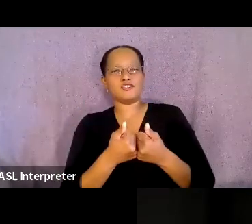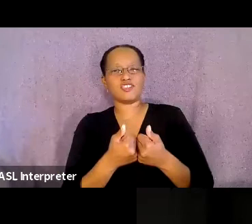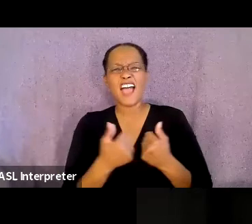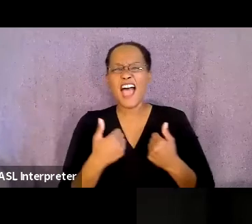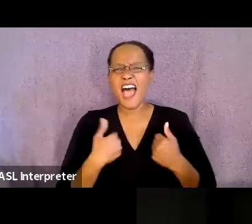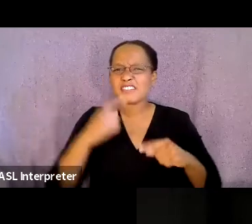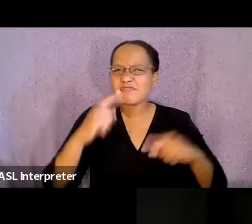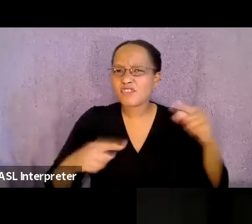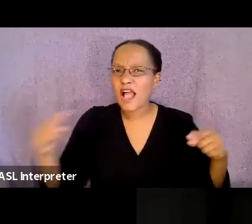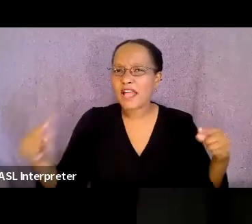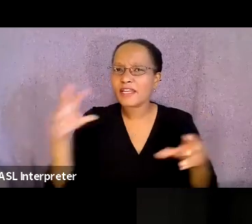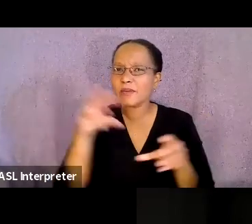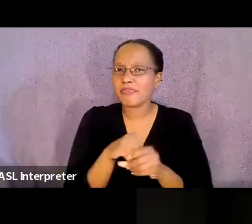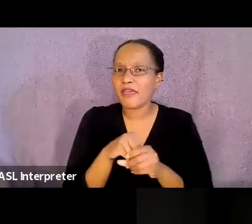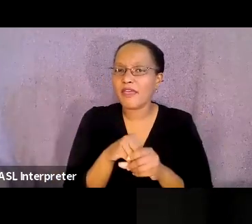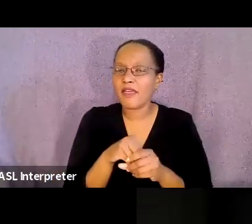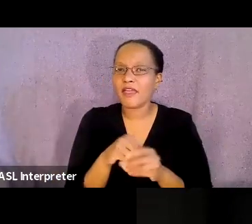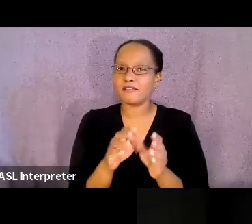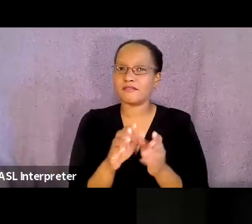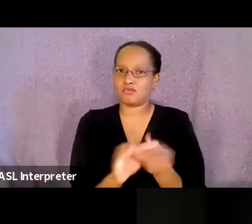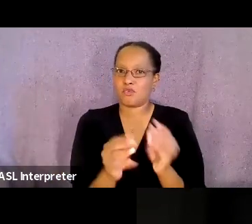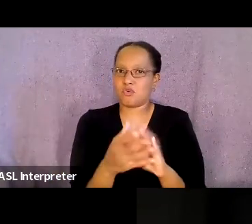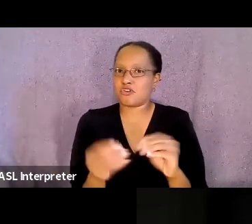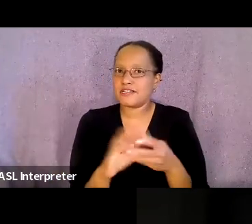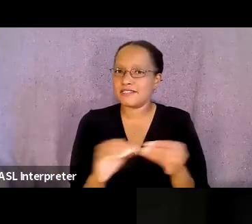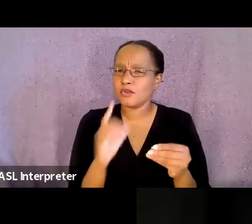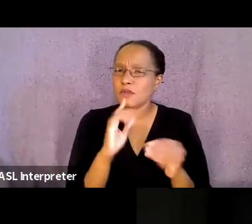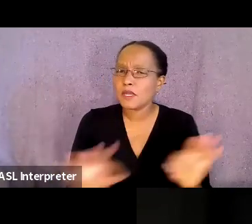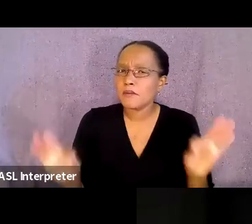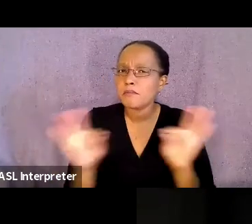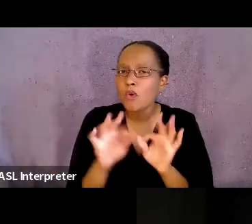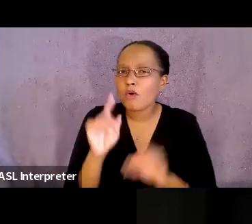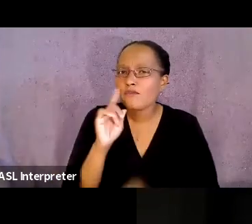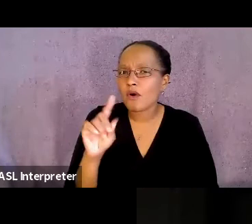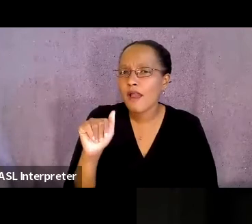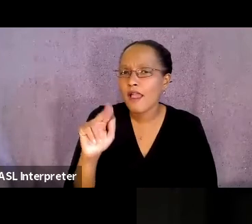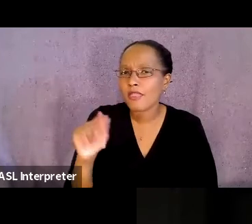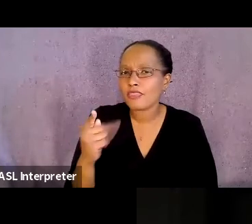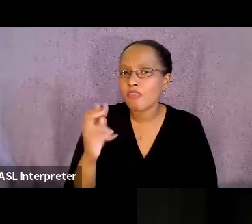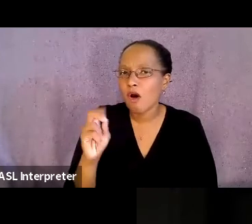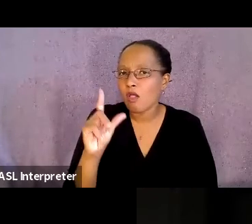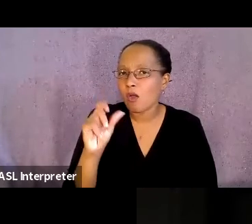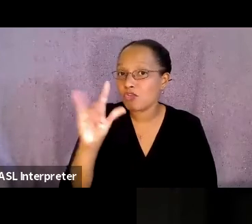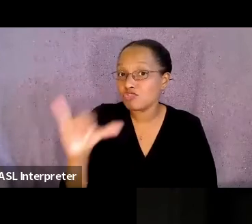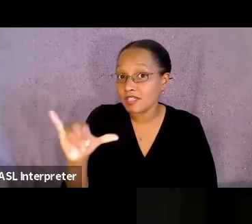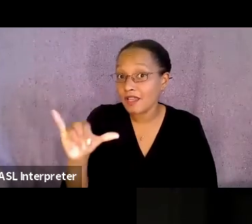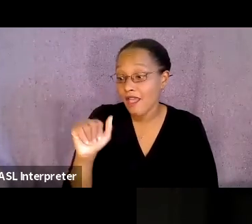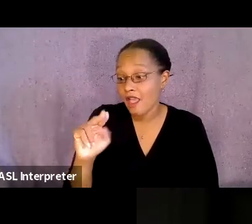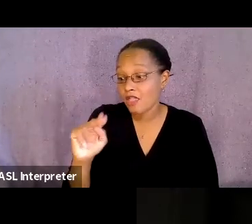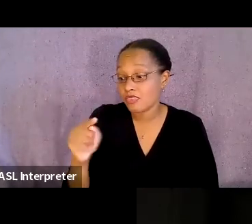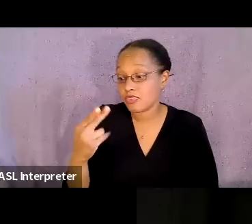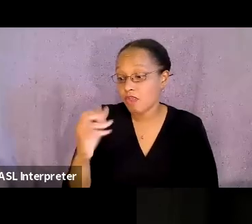incredibly important for an anthology. And that's the really wonderful thing about anthologies, is to